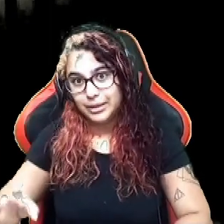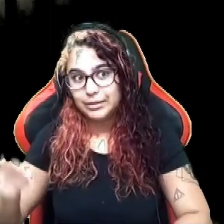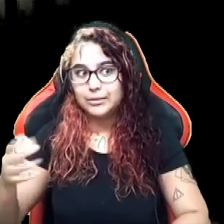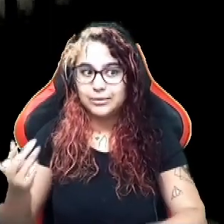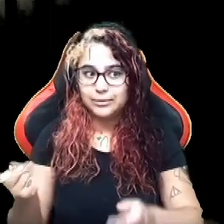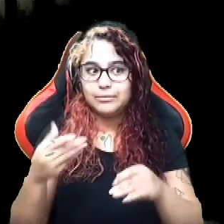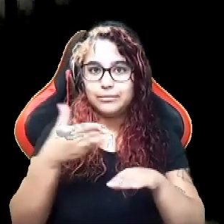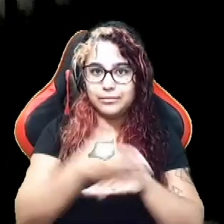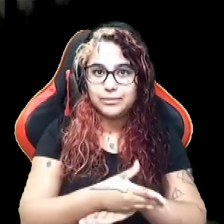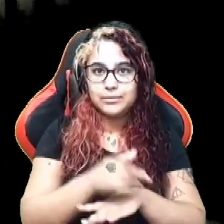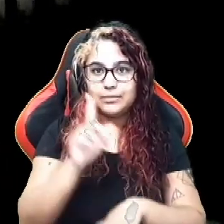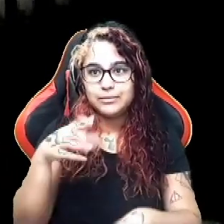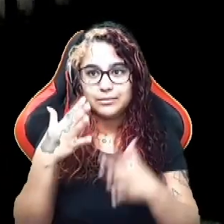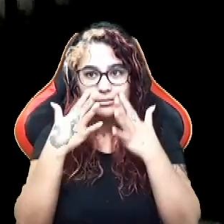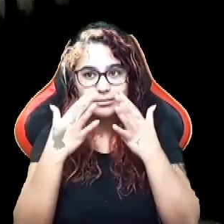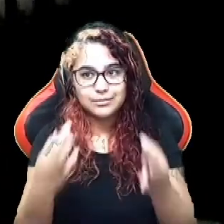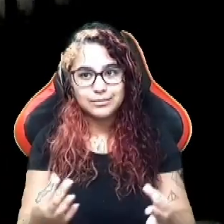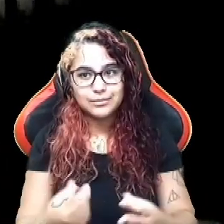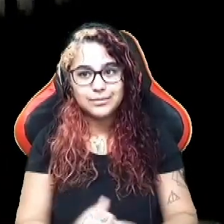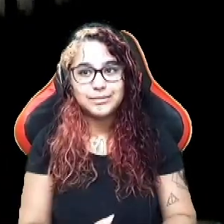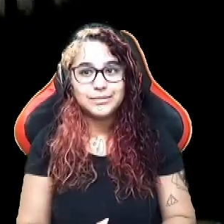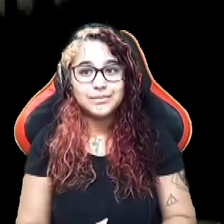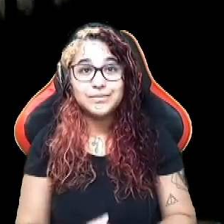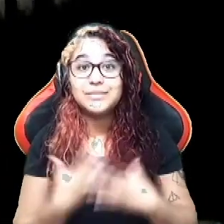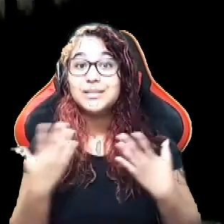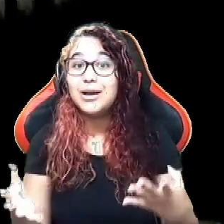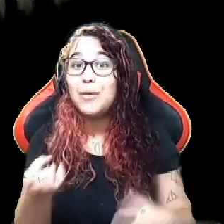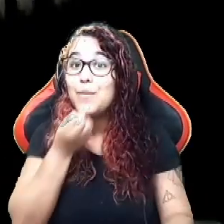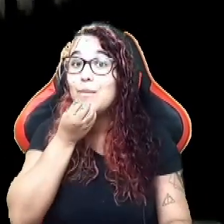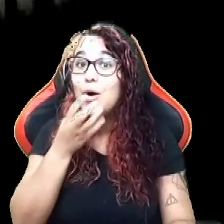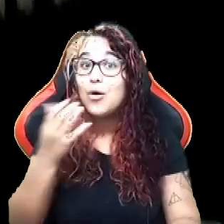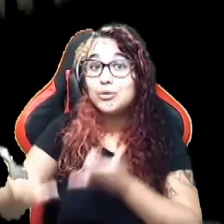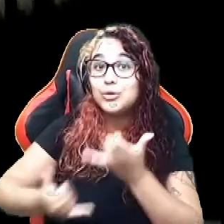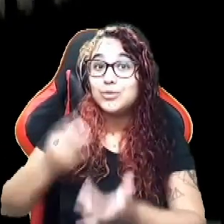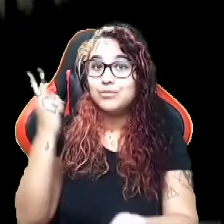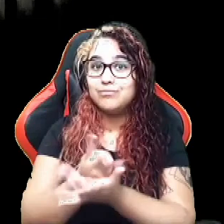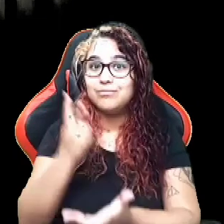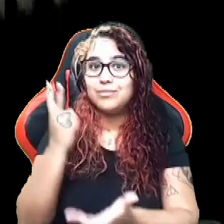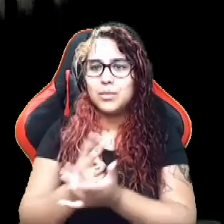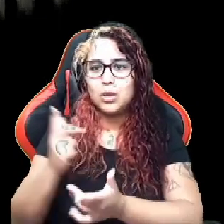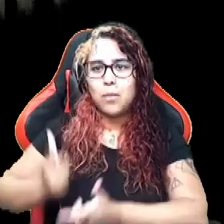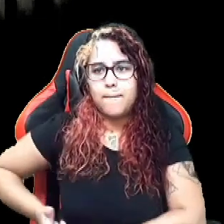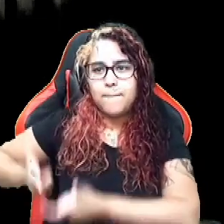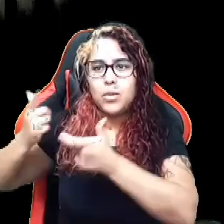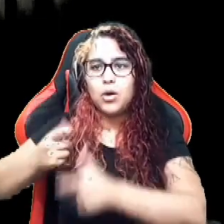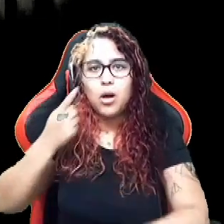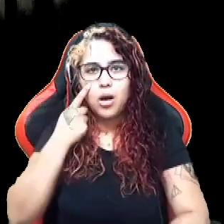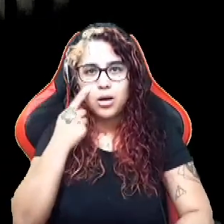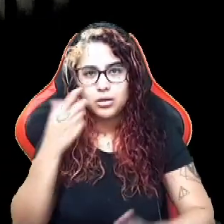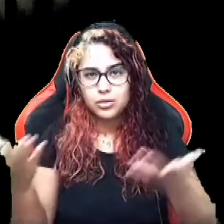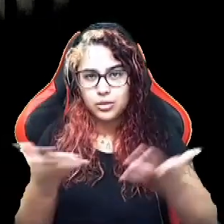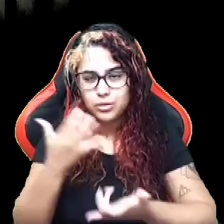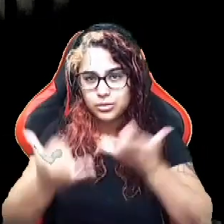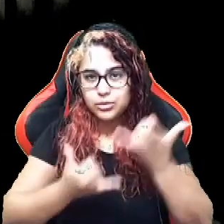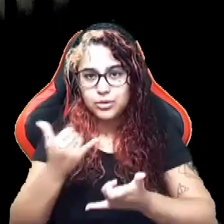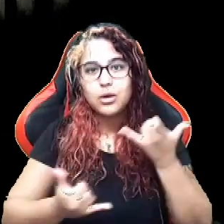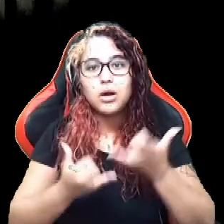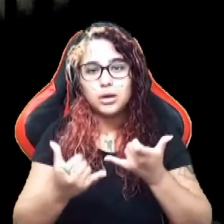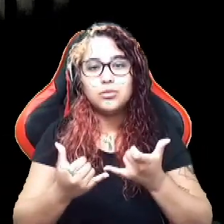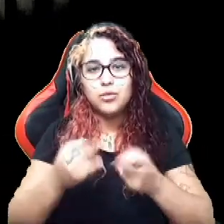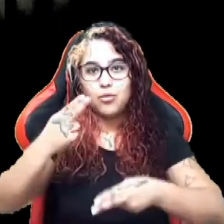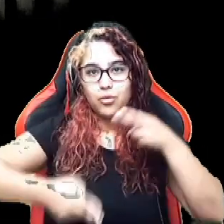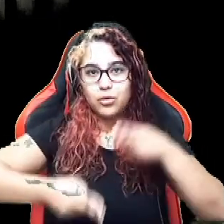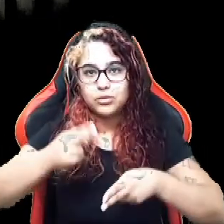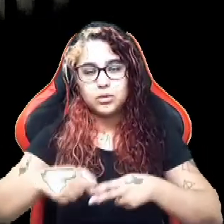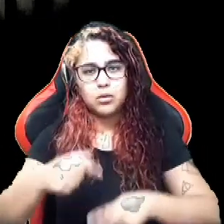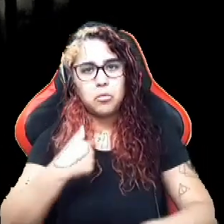That's right, those are very specific, aren't they? So good gamers always have a loaded weapon. Take a look at this.